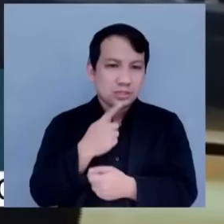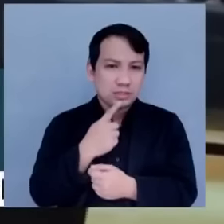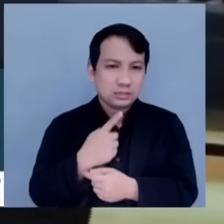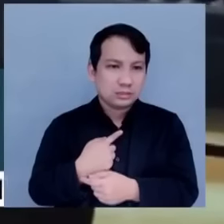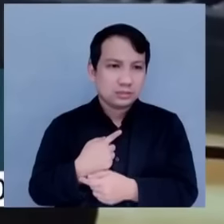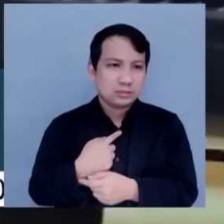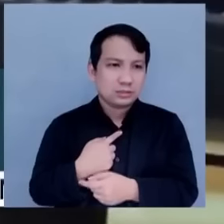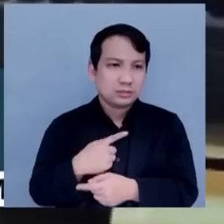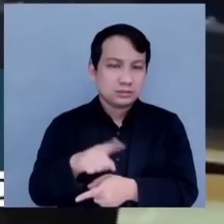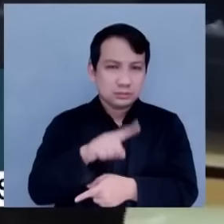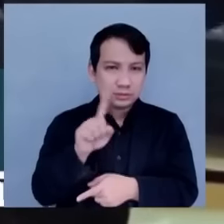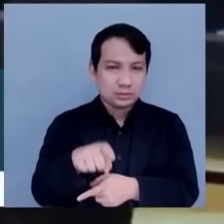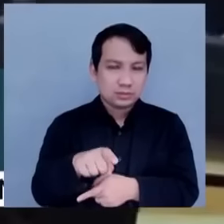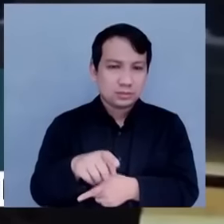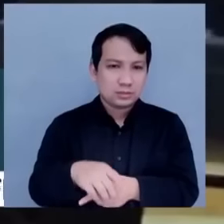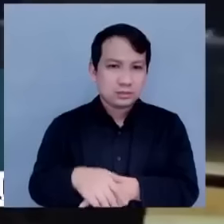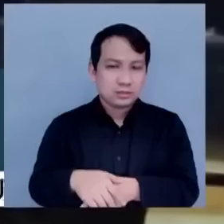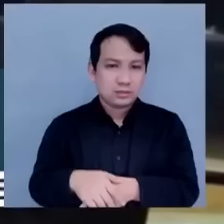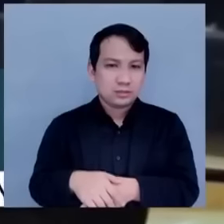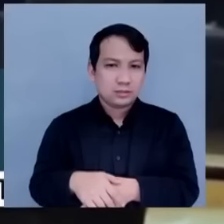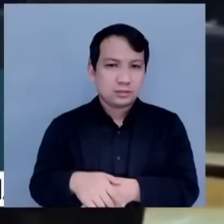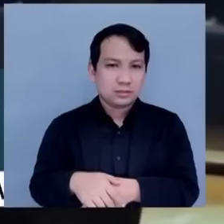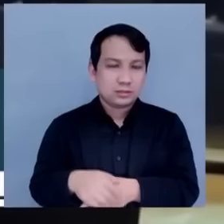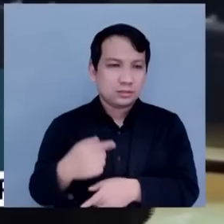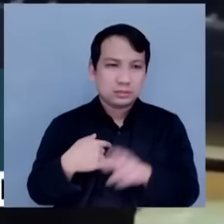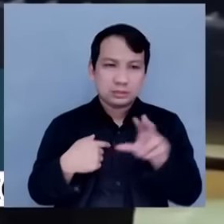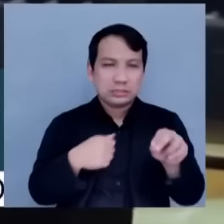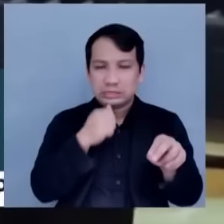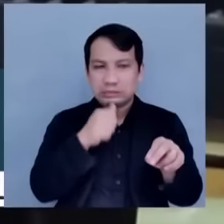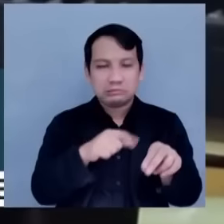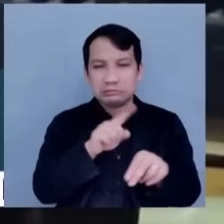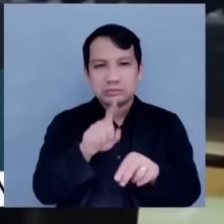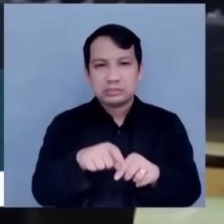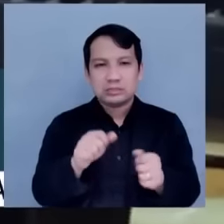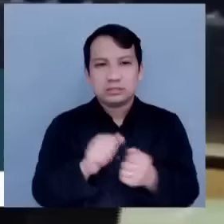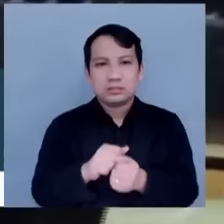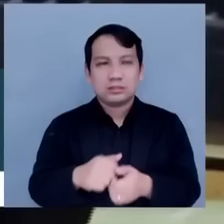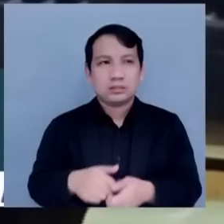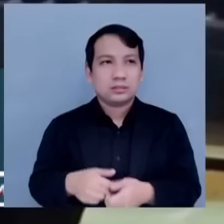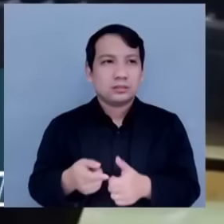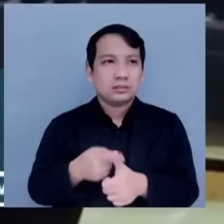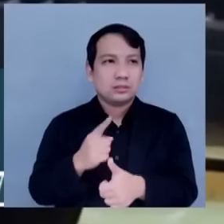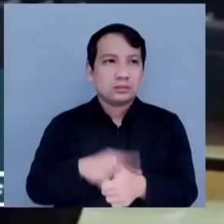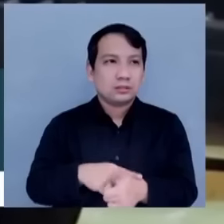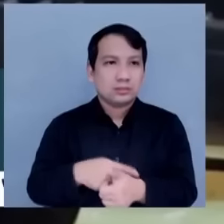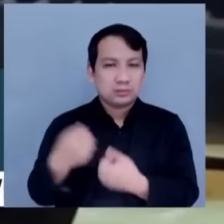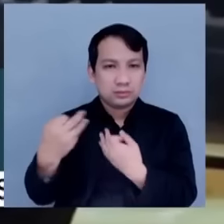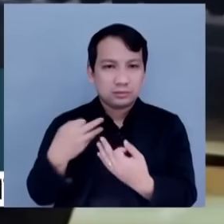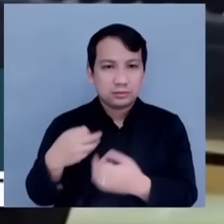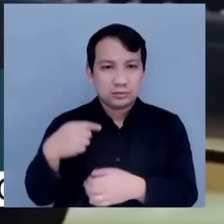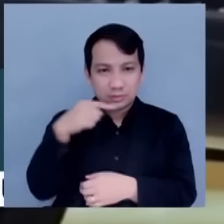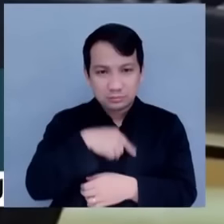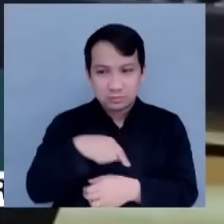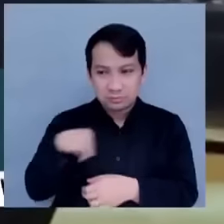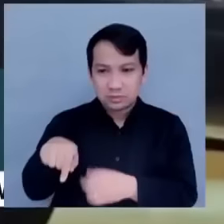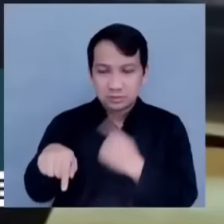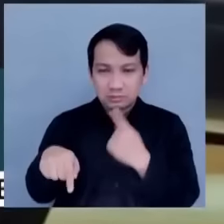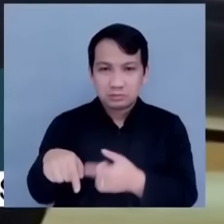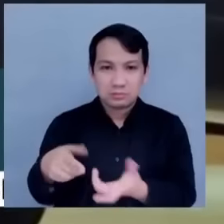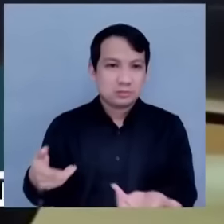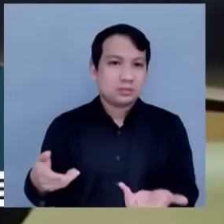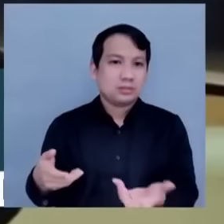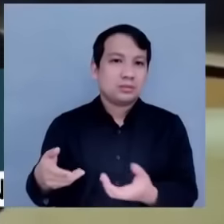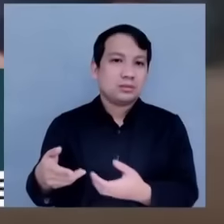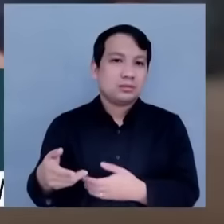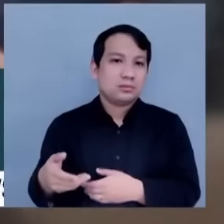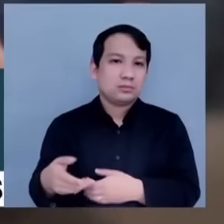tinanong? No, I don't ask. Mm-hmm. Una, hindi naman nila sasabihin, magsisinungaling ka, hindi